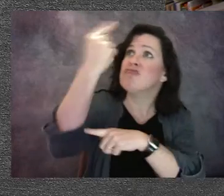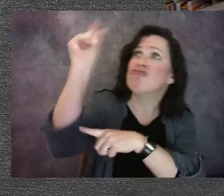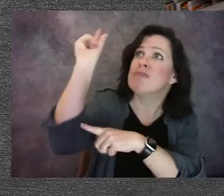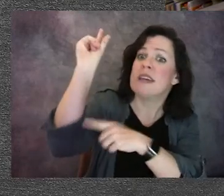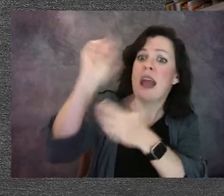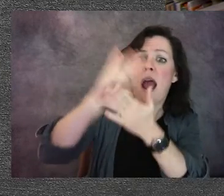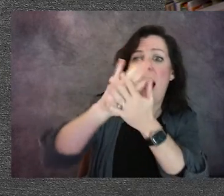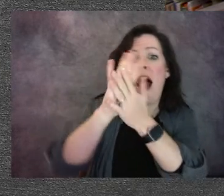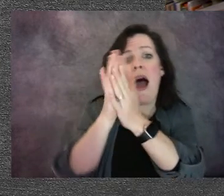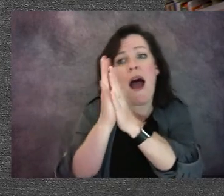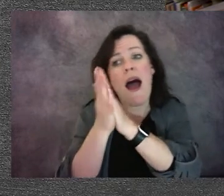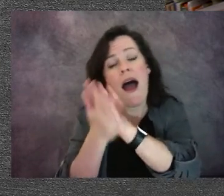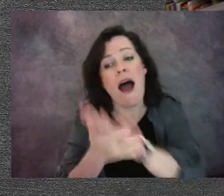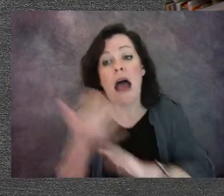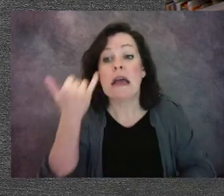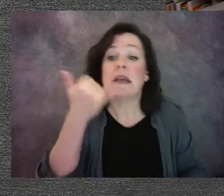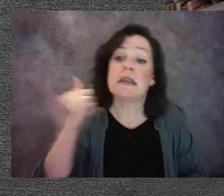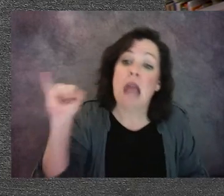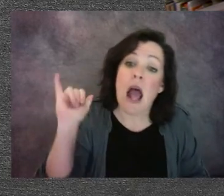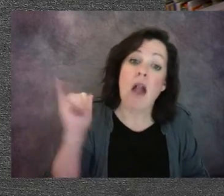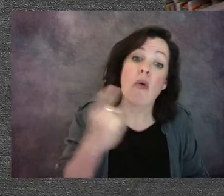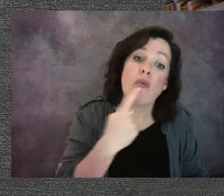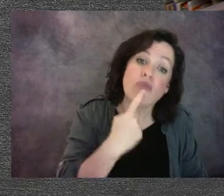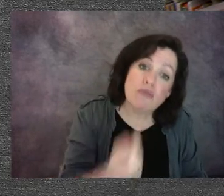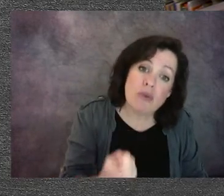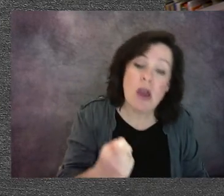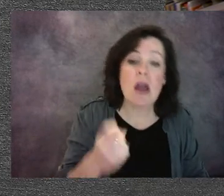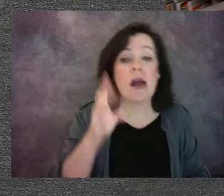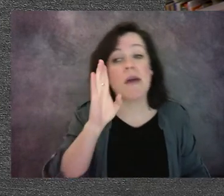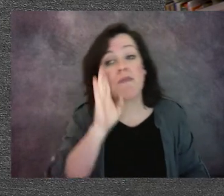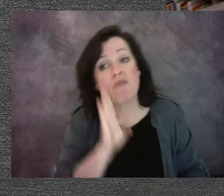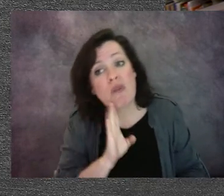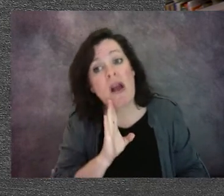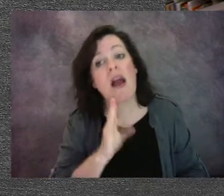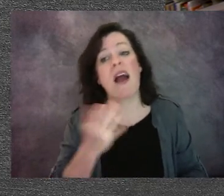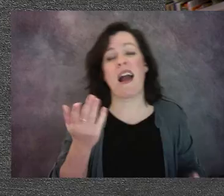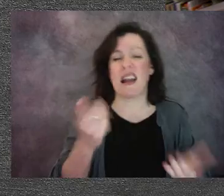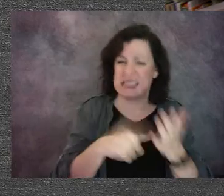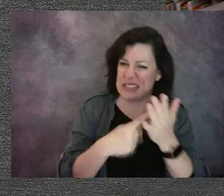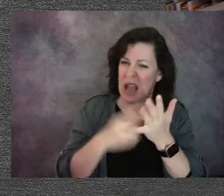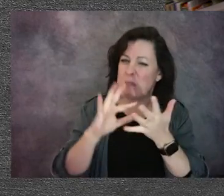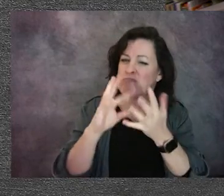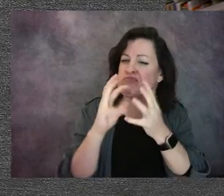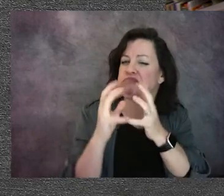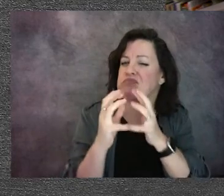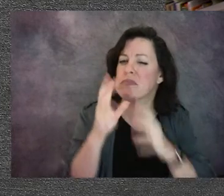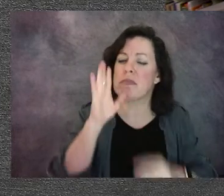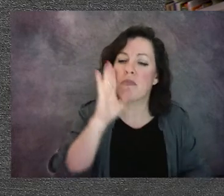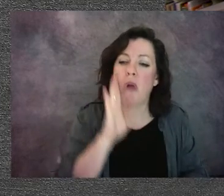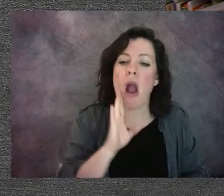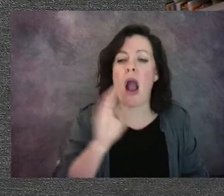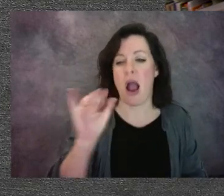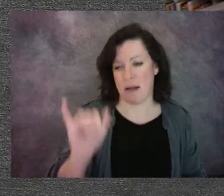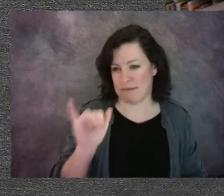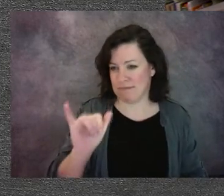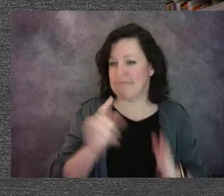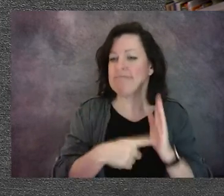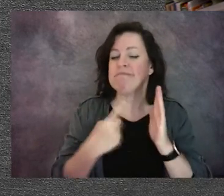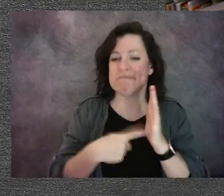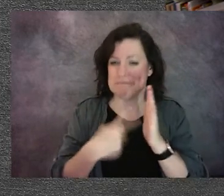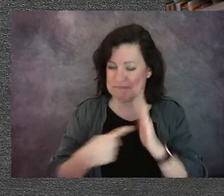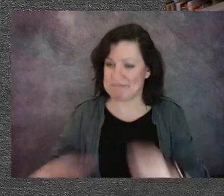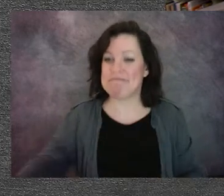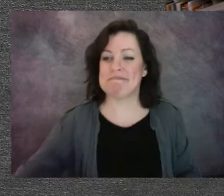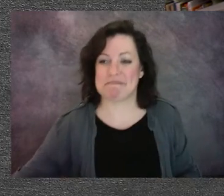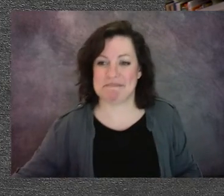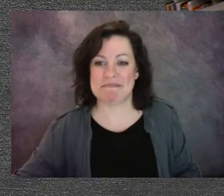trees are starting to turn yellow and red and brown. There's a little black on this. A little black, a little brown. Eventually it's going to turn